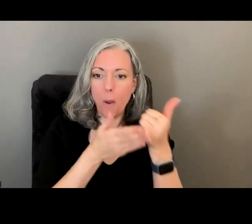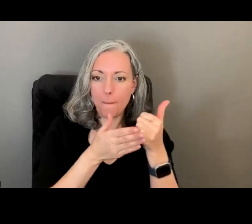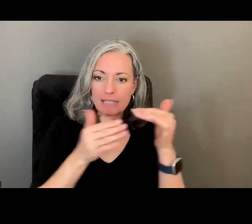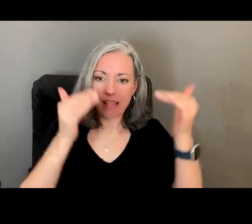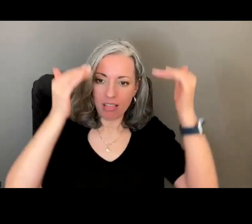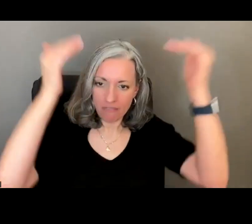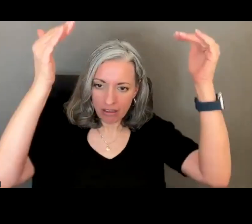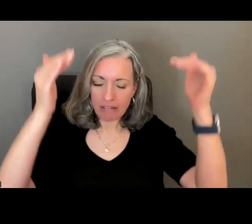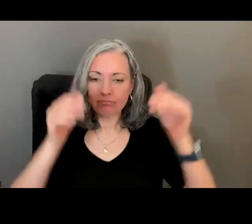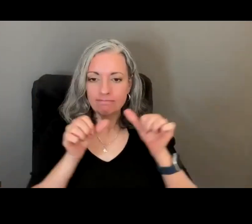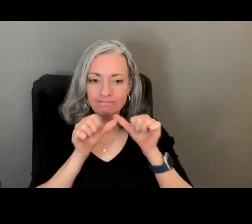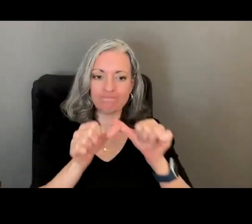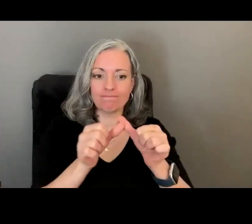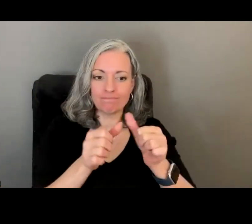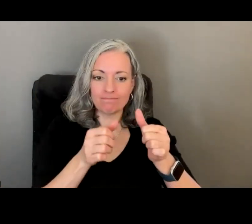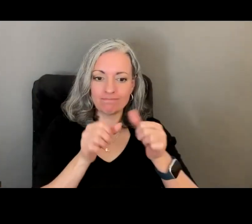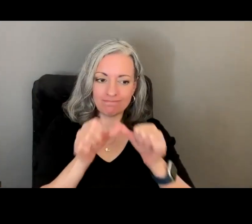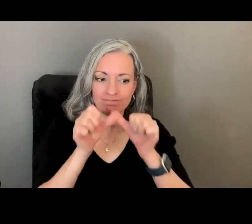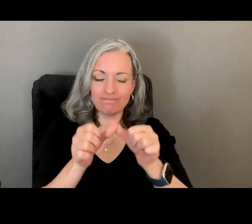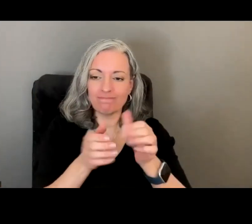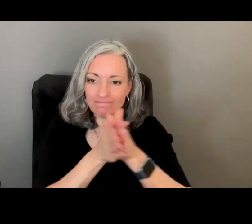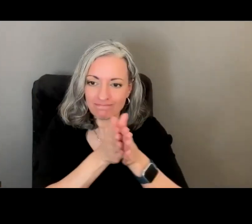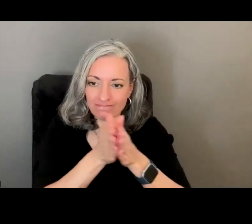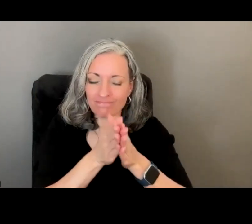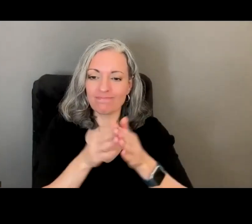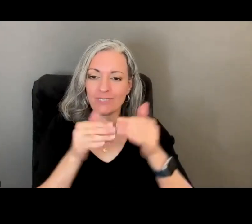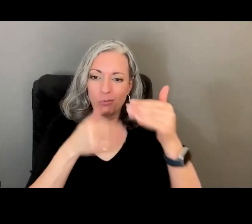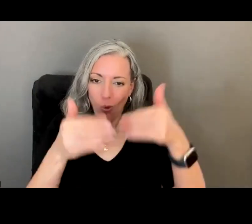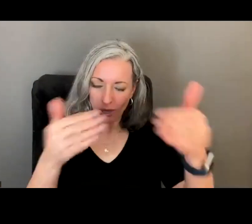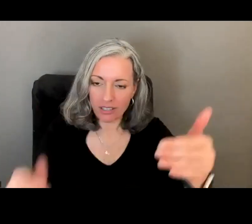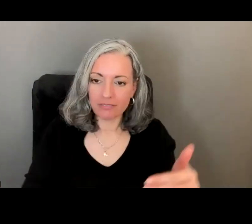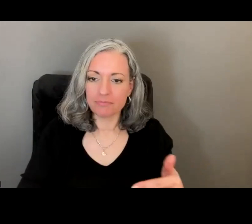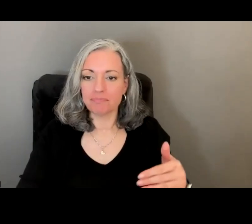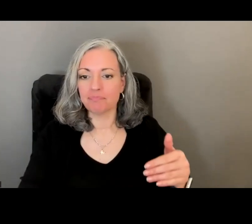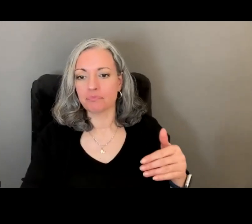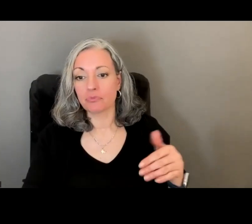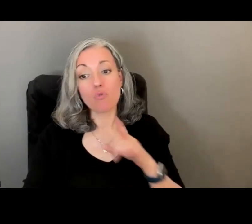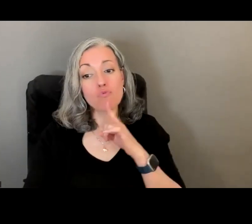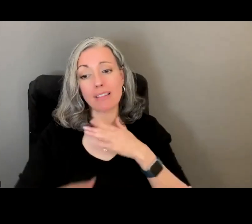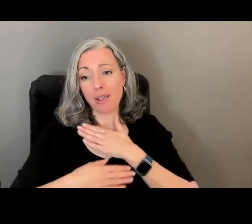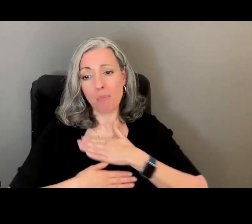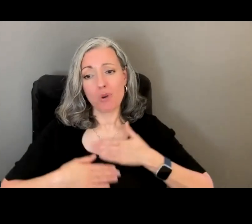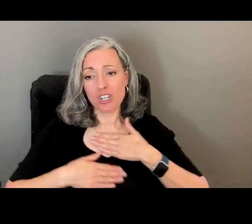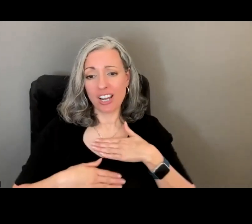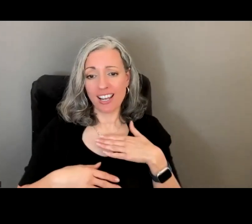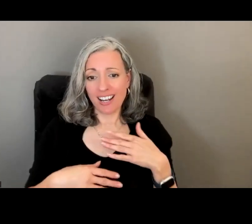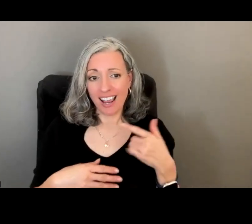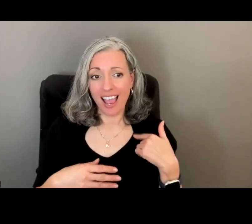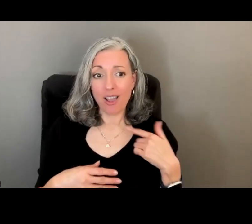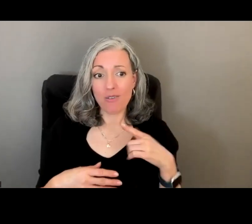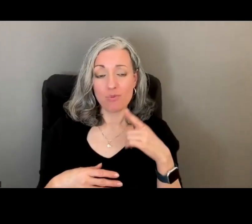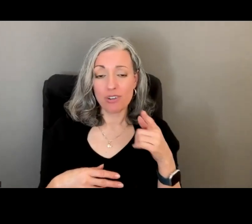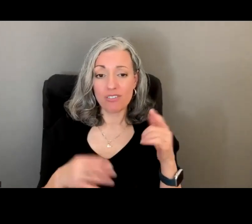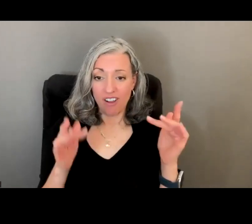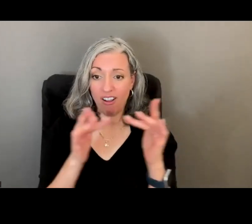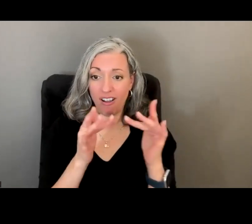the momentum for our equity platform. But I would really appreciate, so I'll be definitely reaching